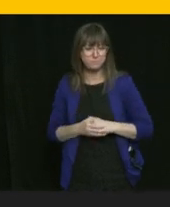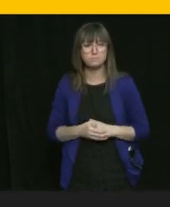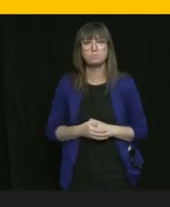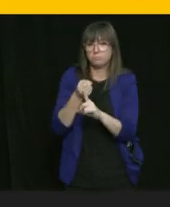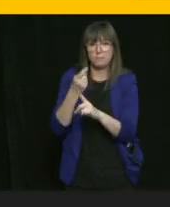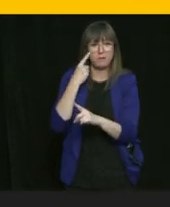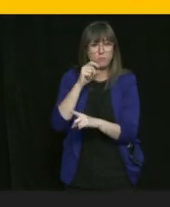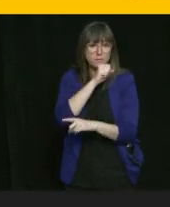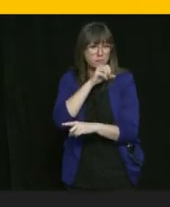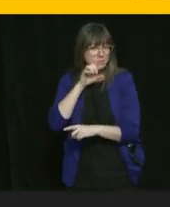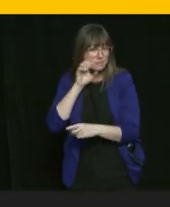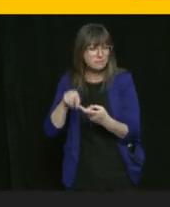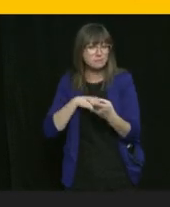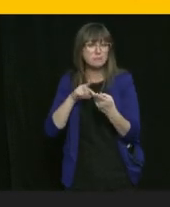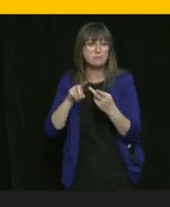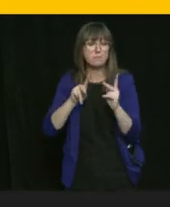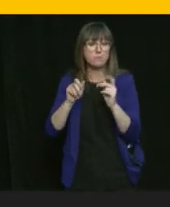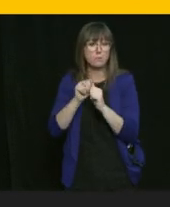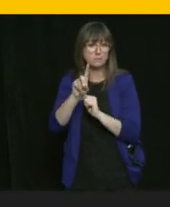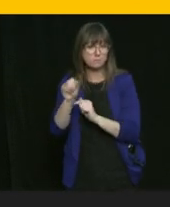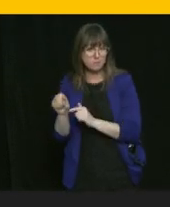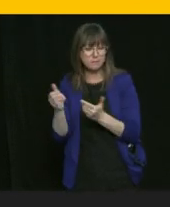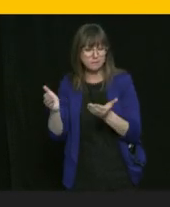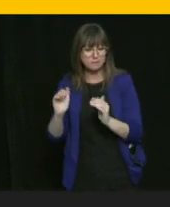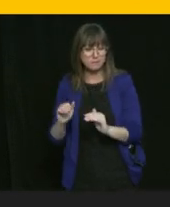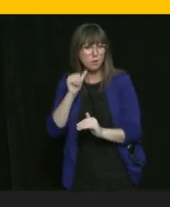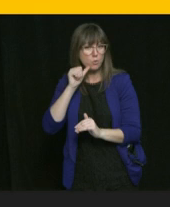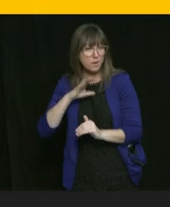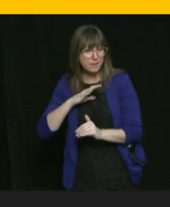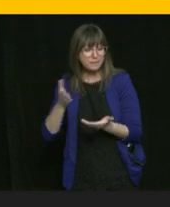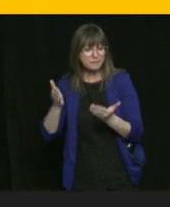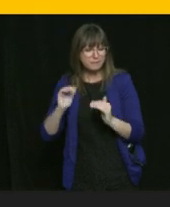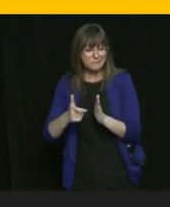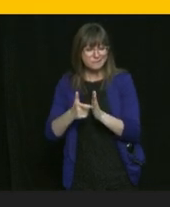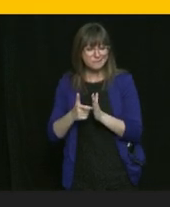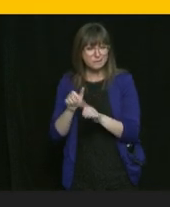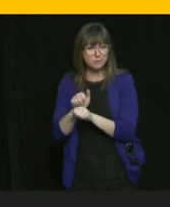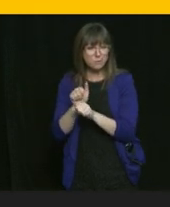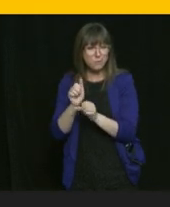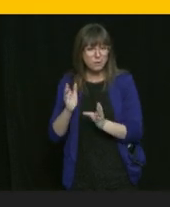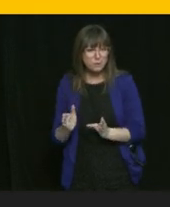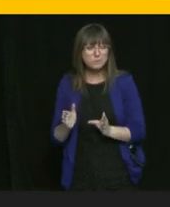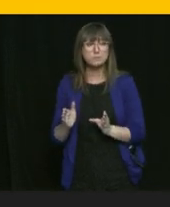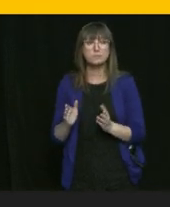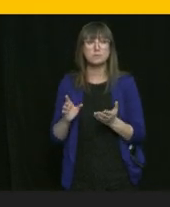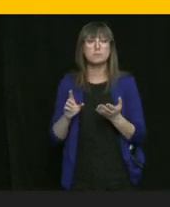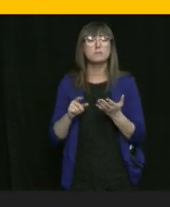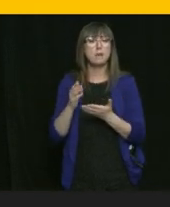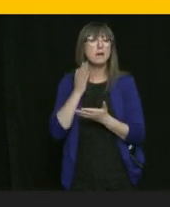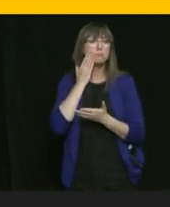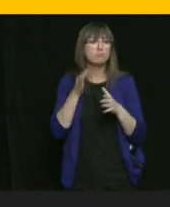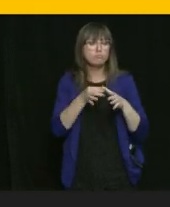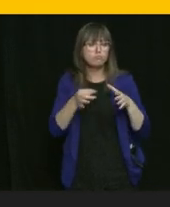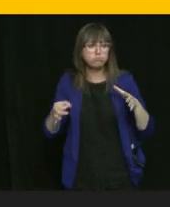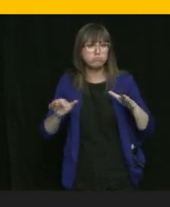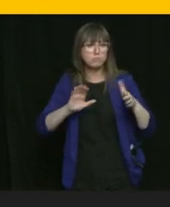This is a people living with disabilities, women, essential workers, and racialized populations.